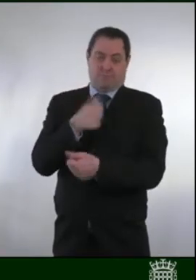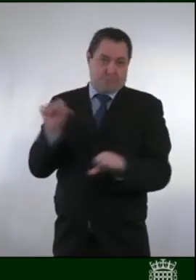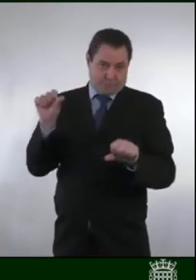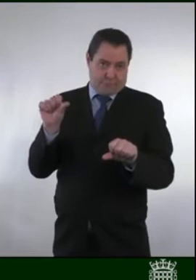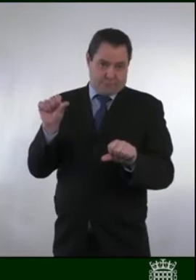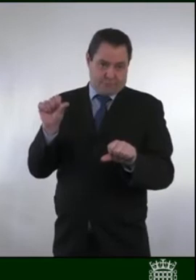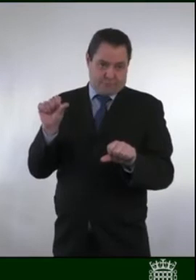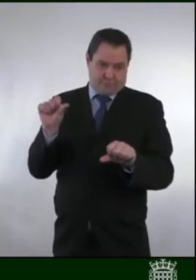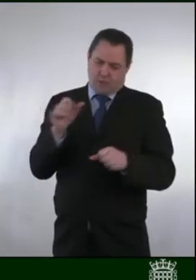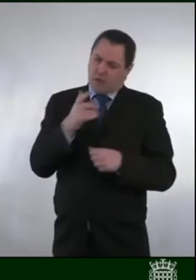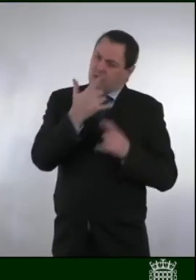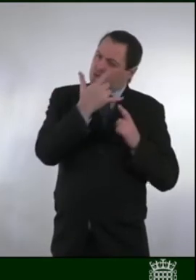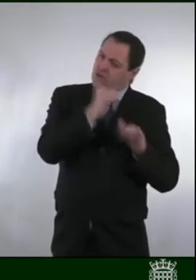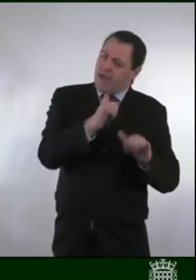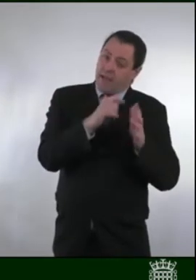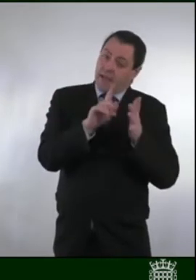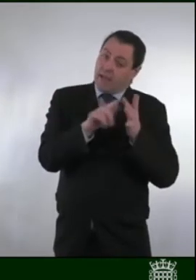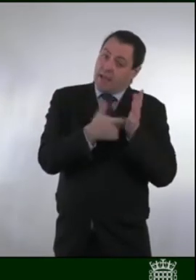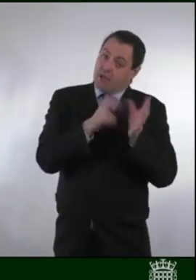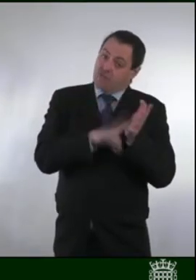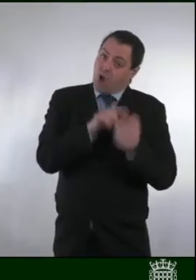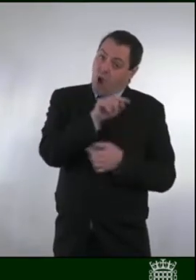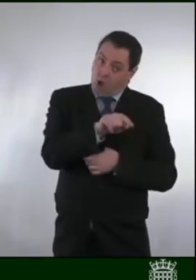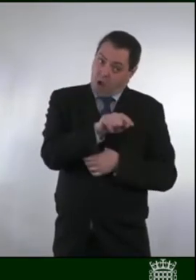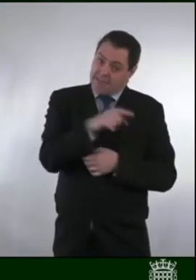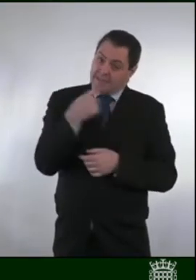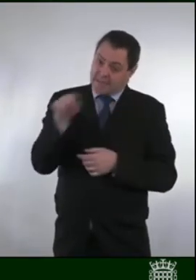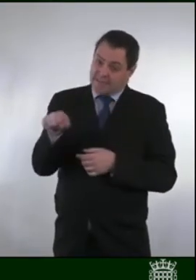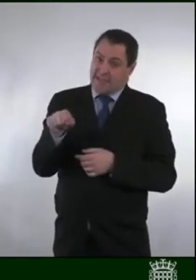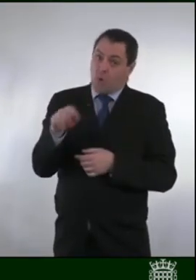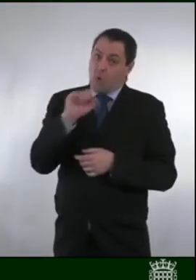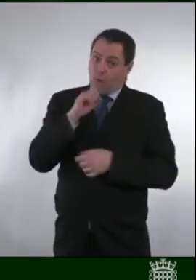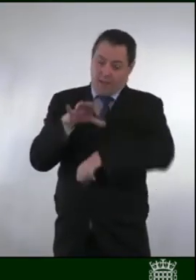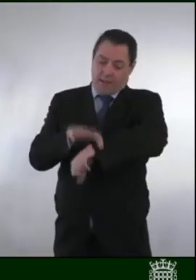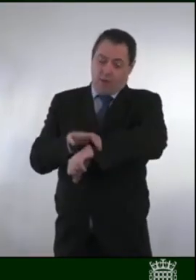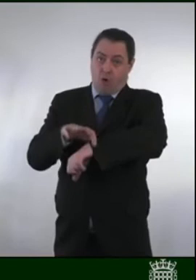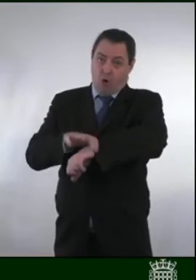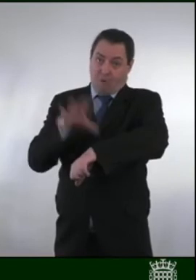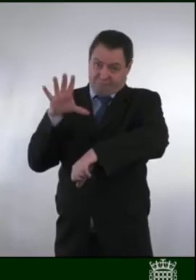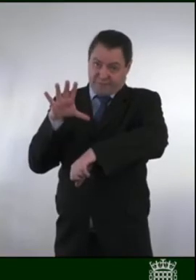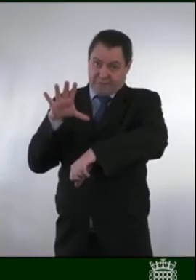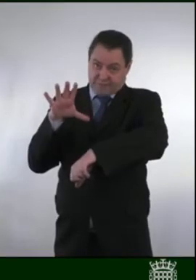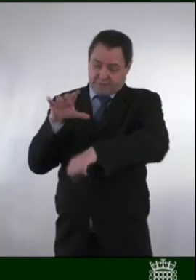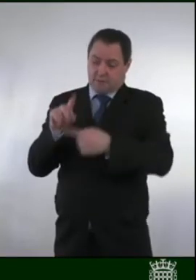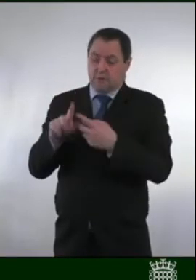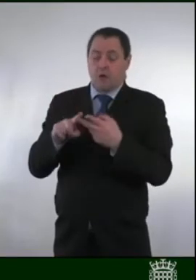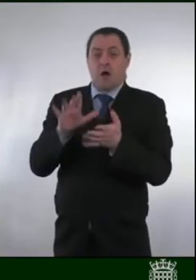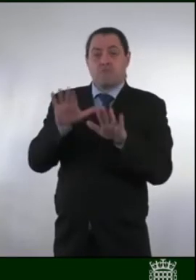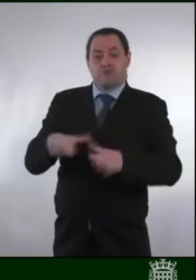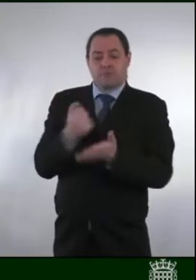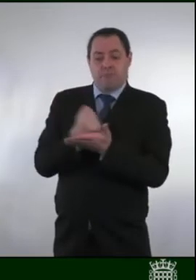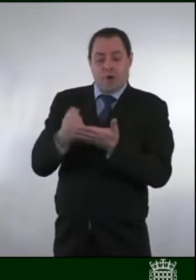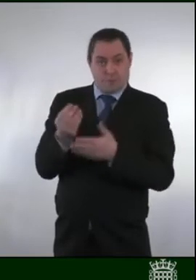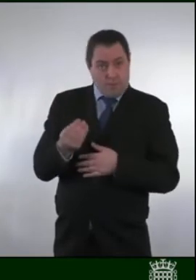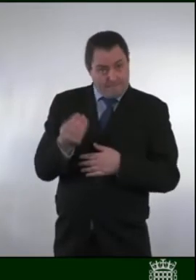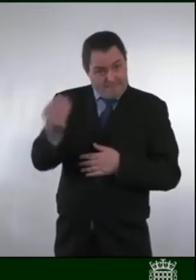has he had from the Iranian authorities that Nazanin will have her ankle tag removed, that she will get her British passport back, and that she